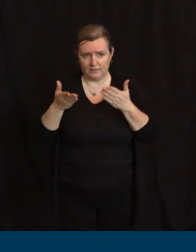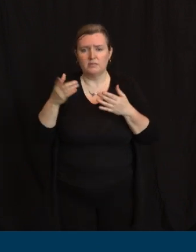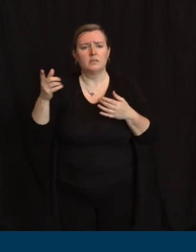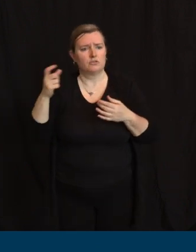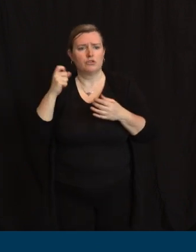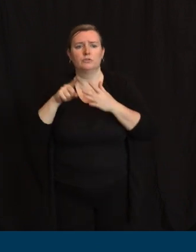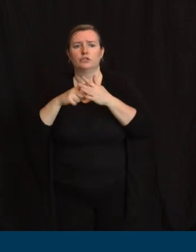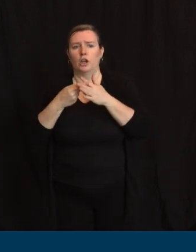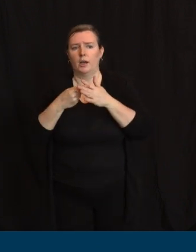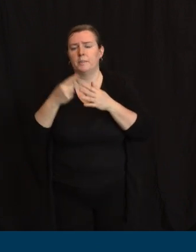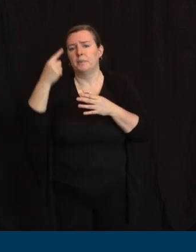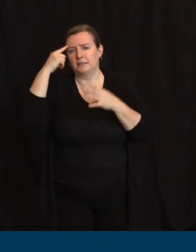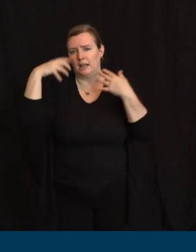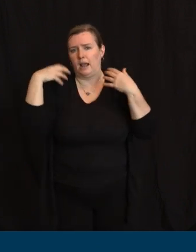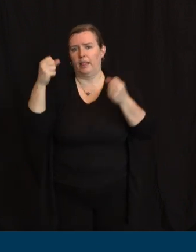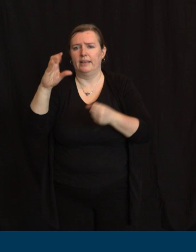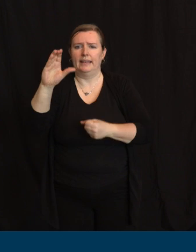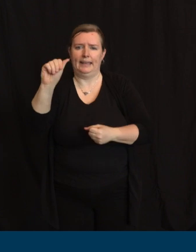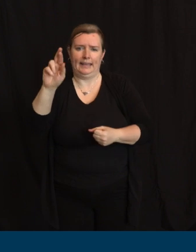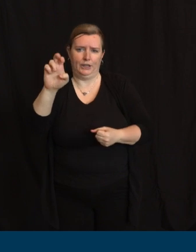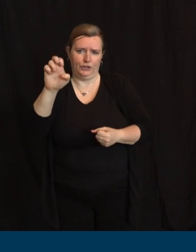at